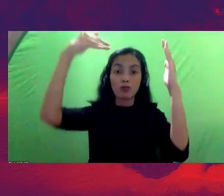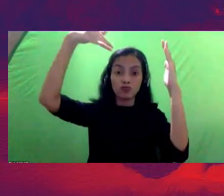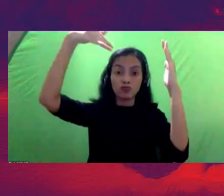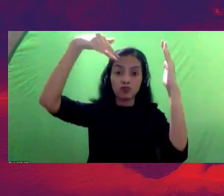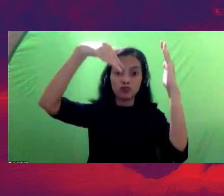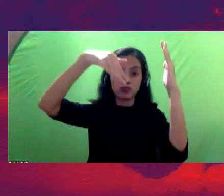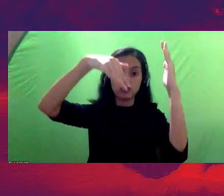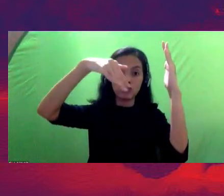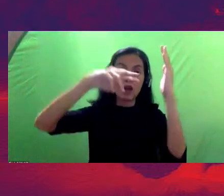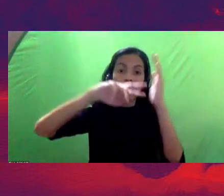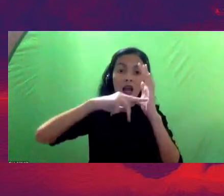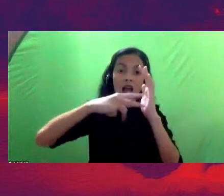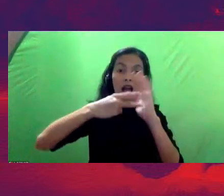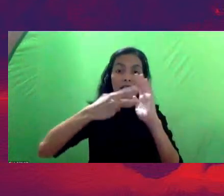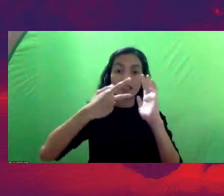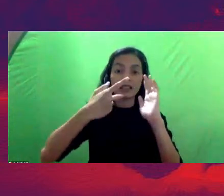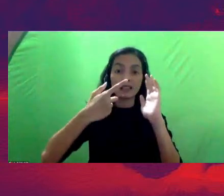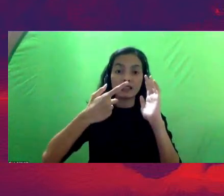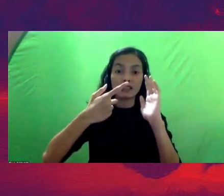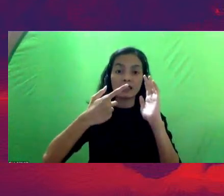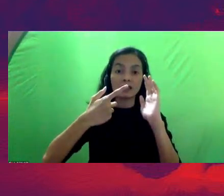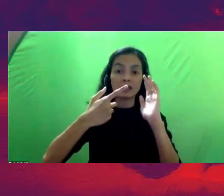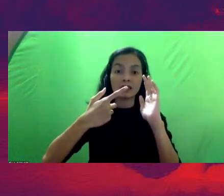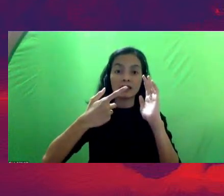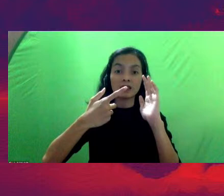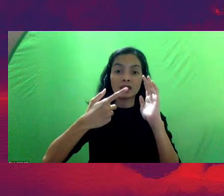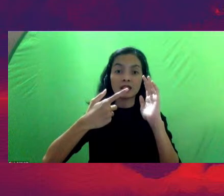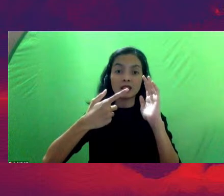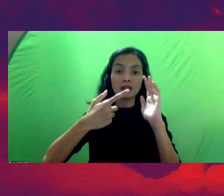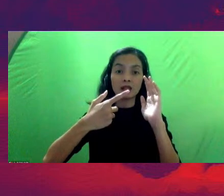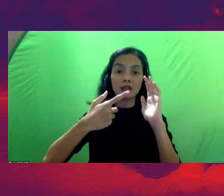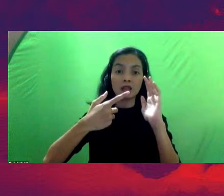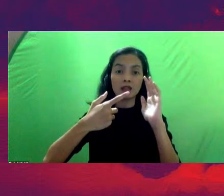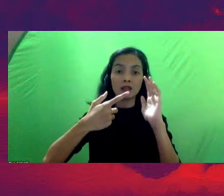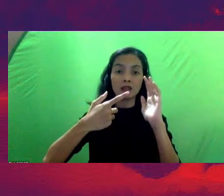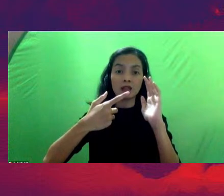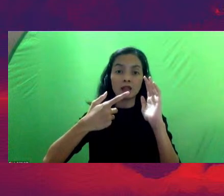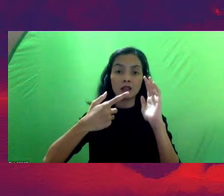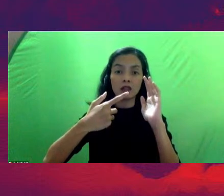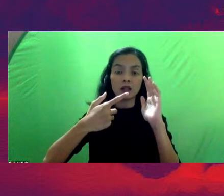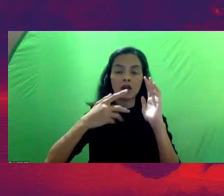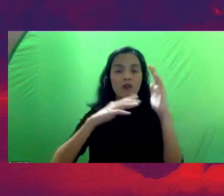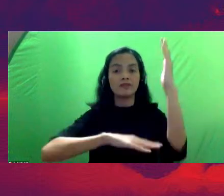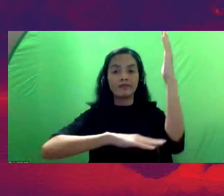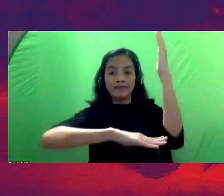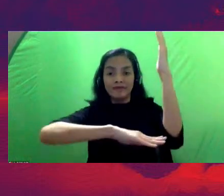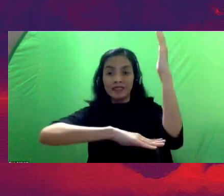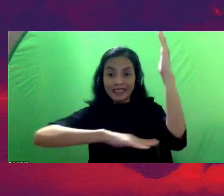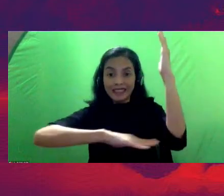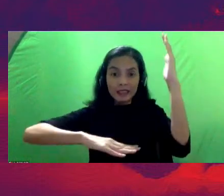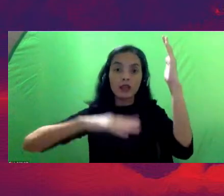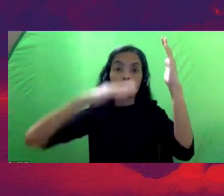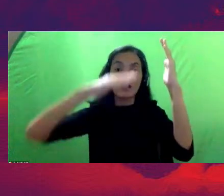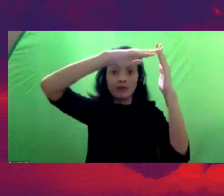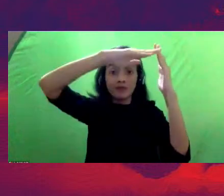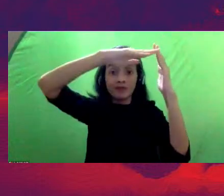much more progress compared to the ones that's at the higher end of the vertical line.